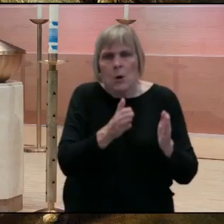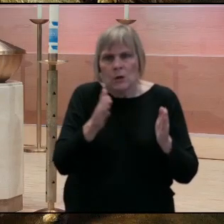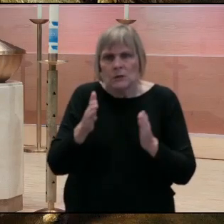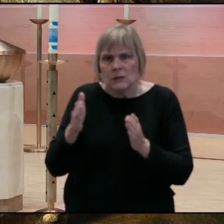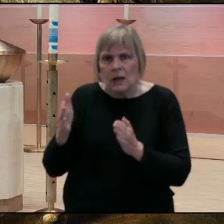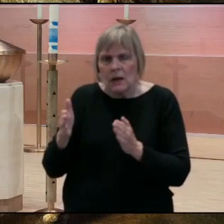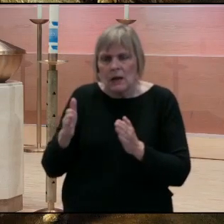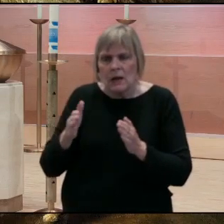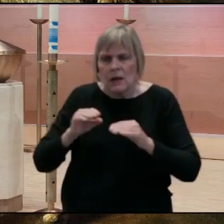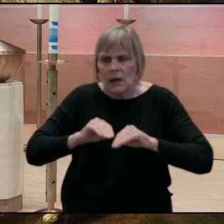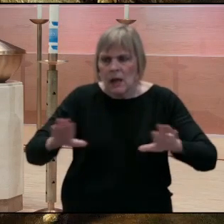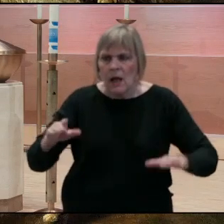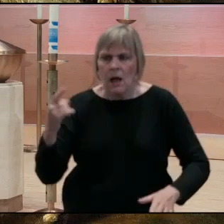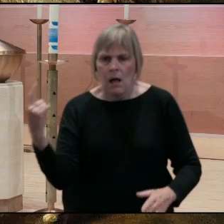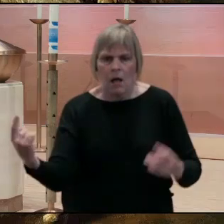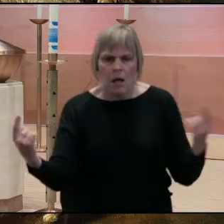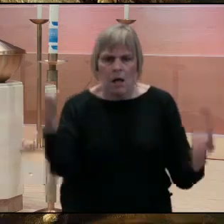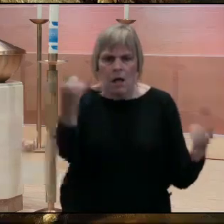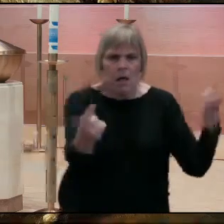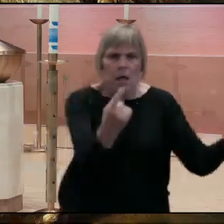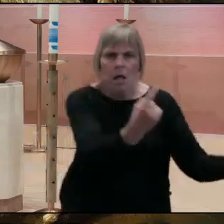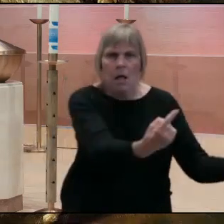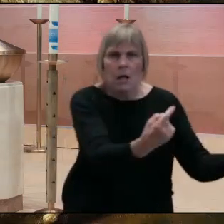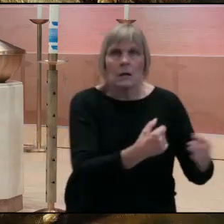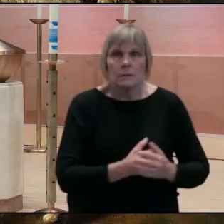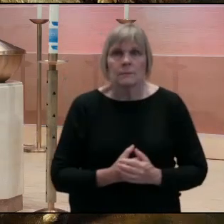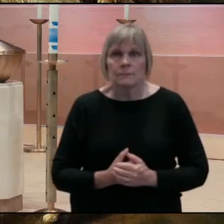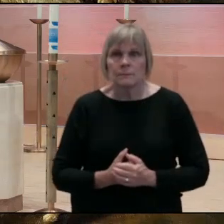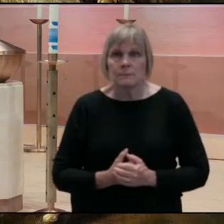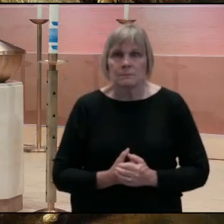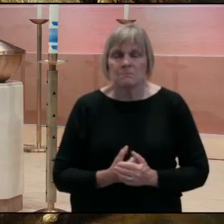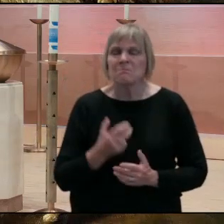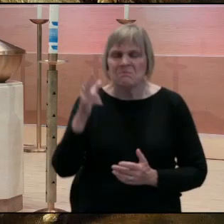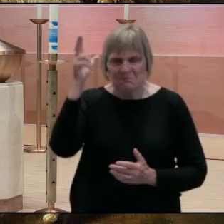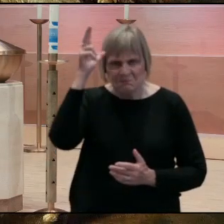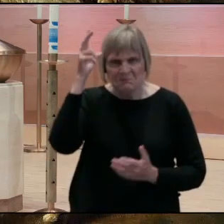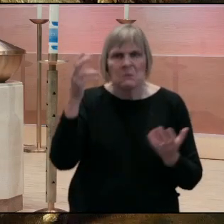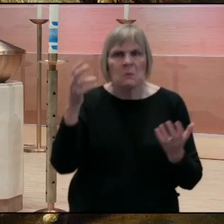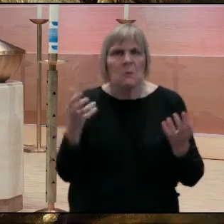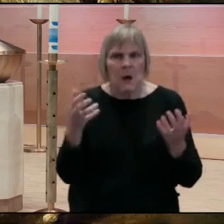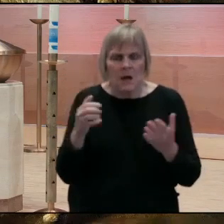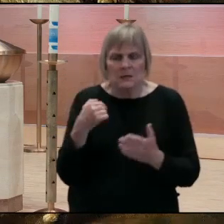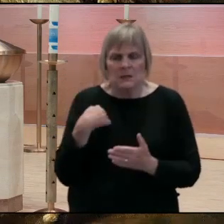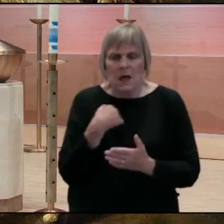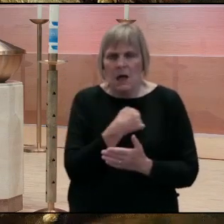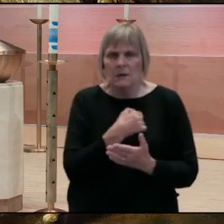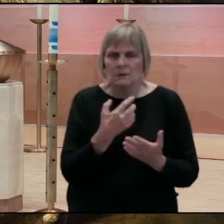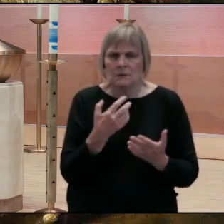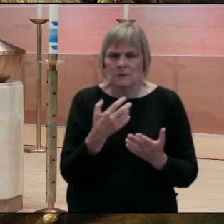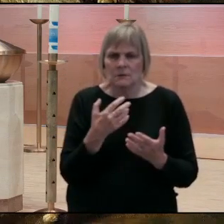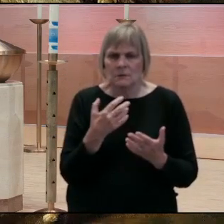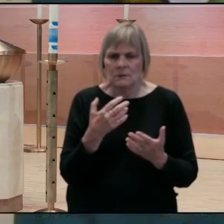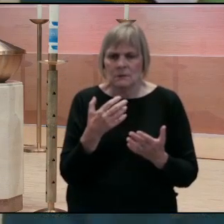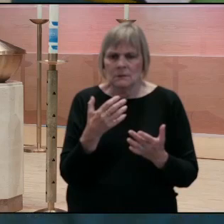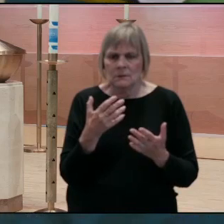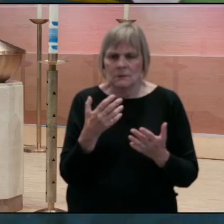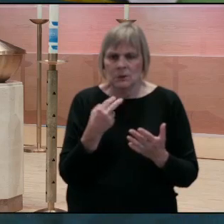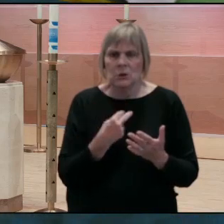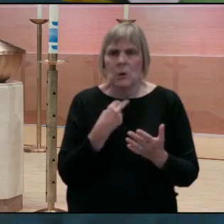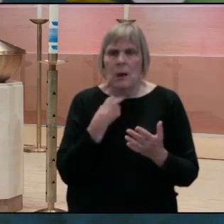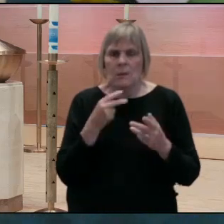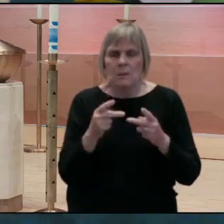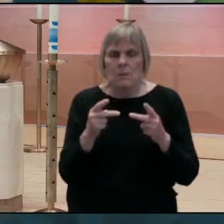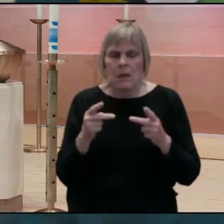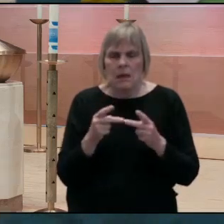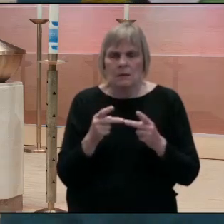you into isolation. That's what Satan wants. Satan wants us to be in this trapped